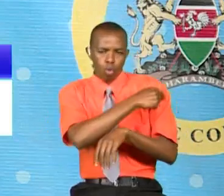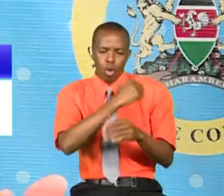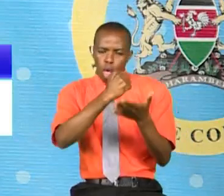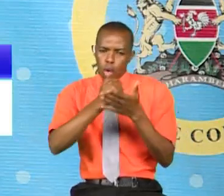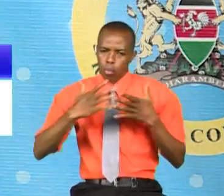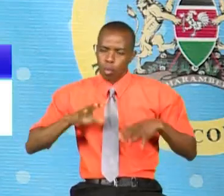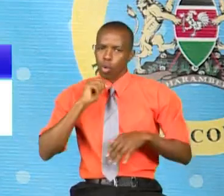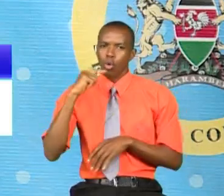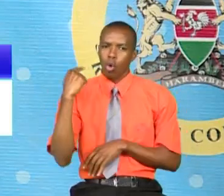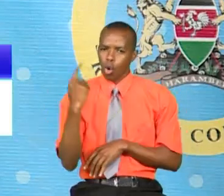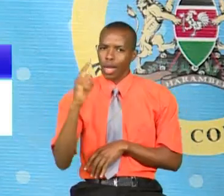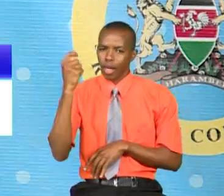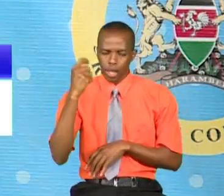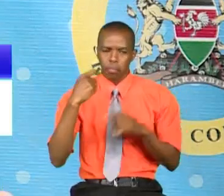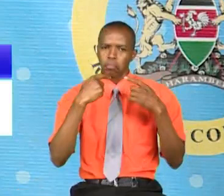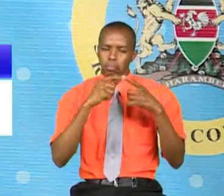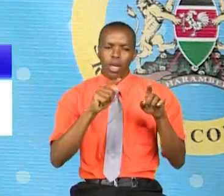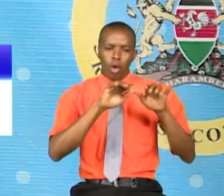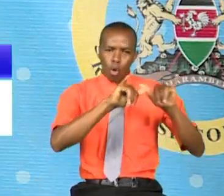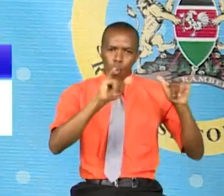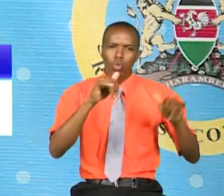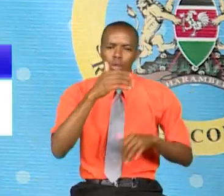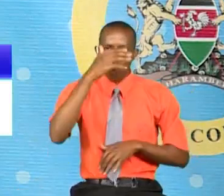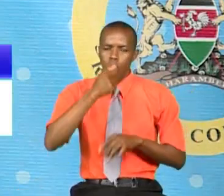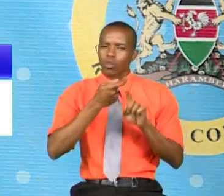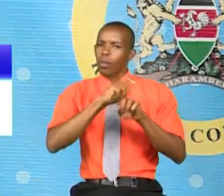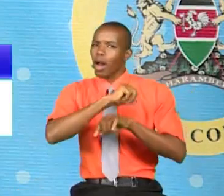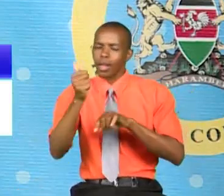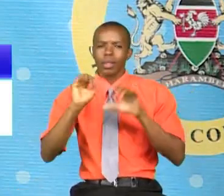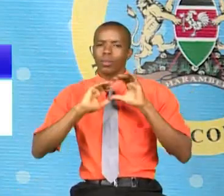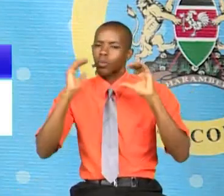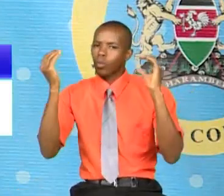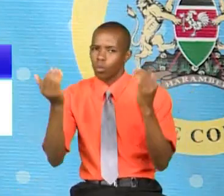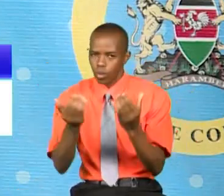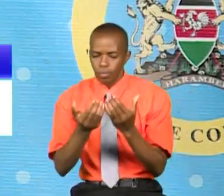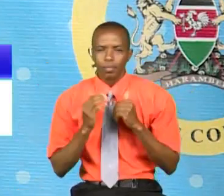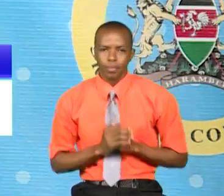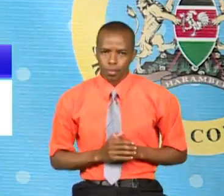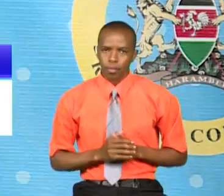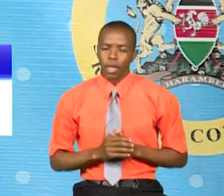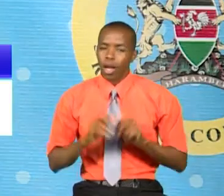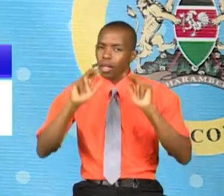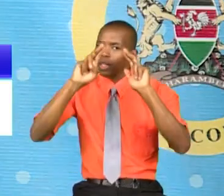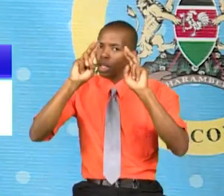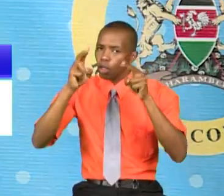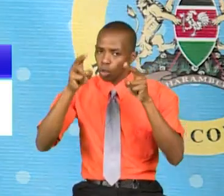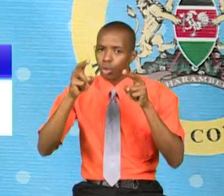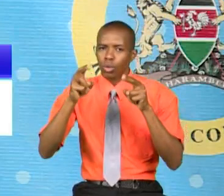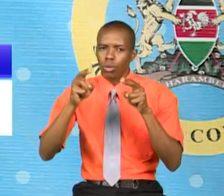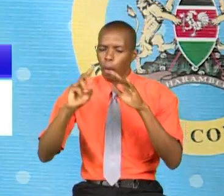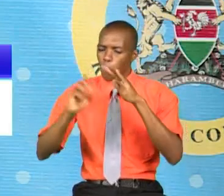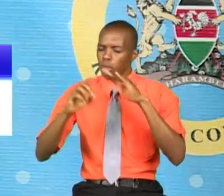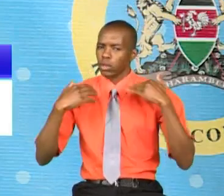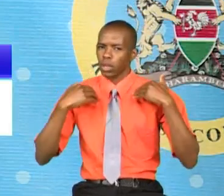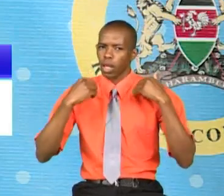in Kenya, in our area, but those who may wish even from elsewhere in the world. So it is a matter that as the Ministry